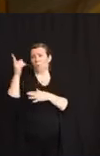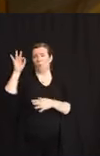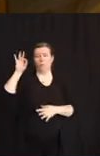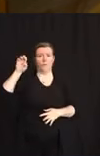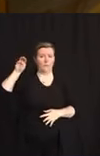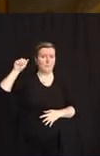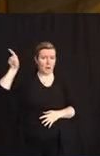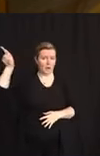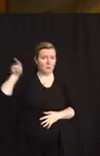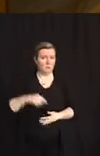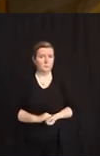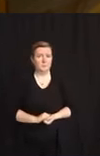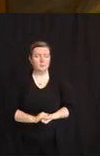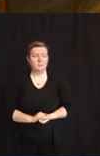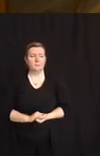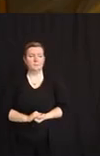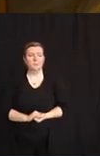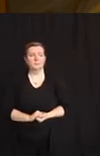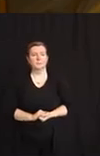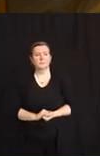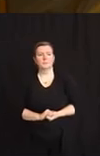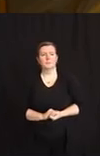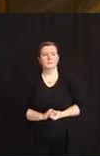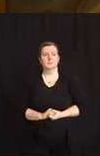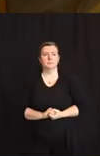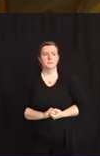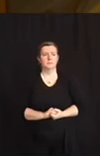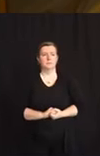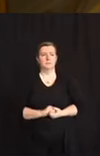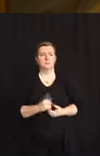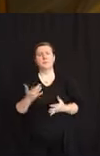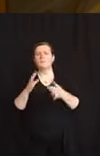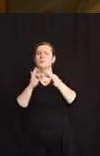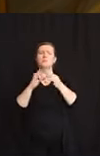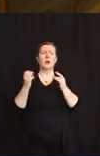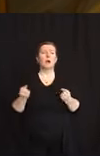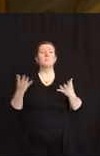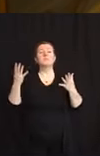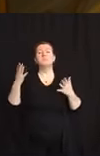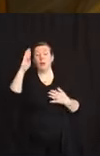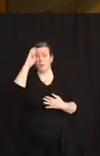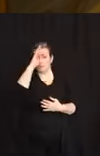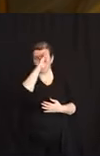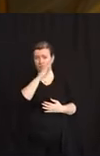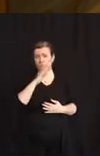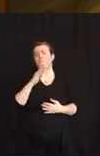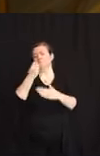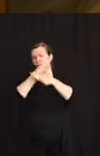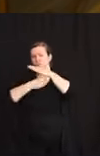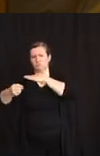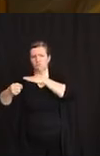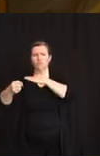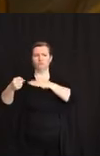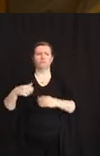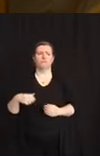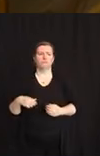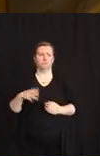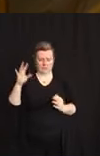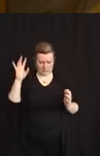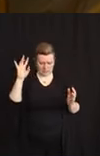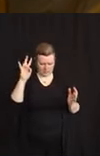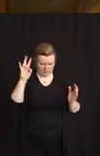7,594 hospitalizations, 400 of them should have been reported the day before. So we really have seen a flattening out of